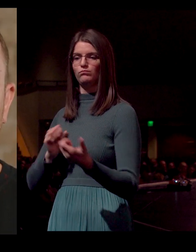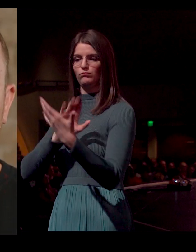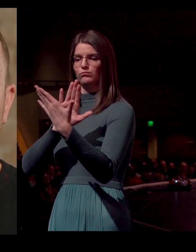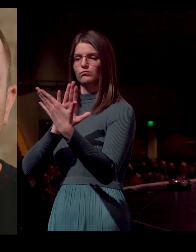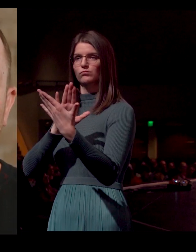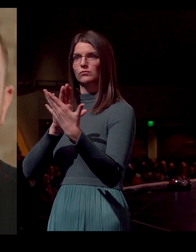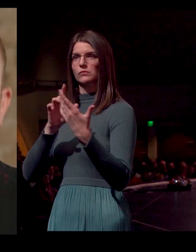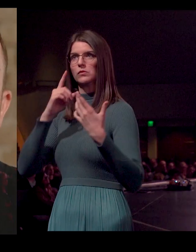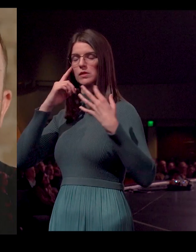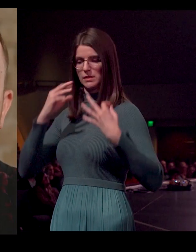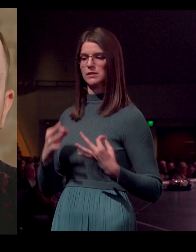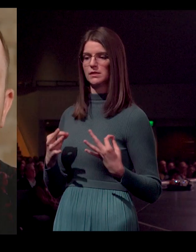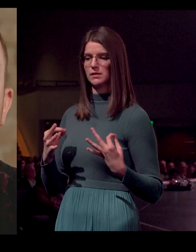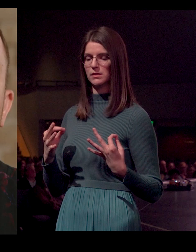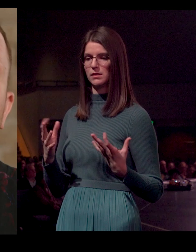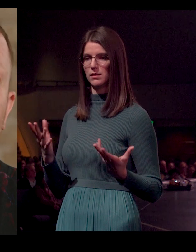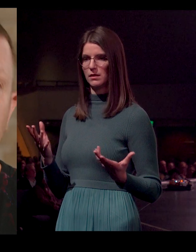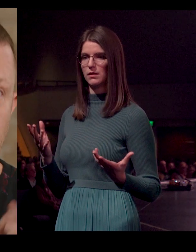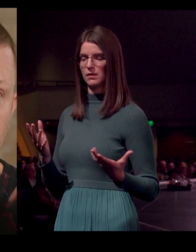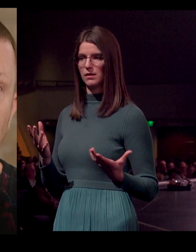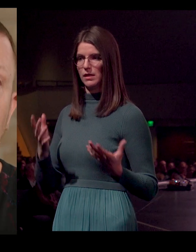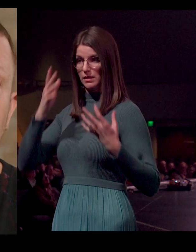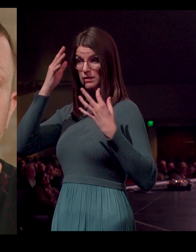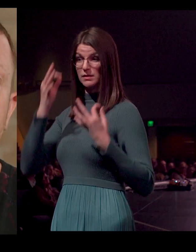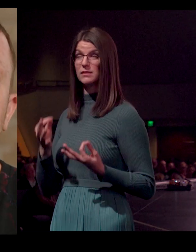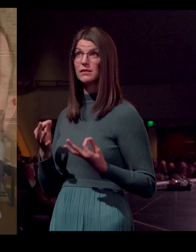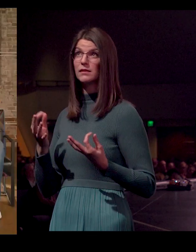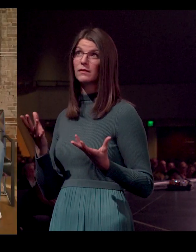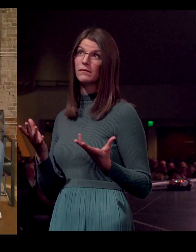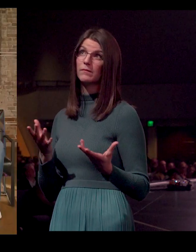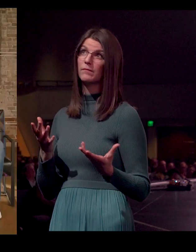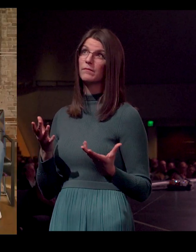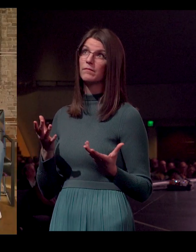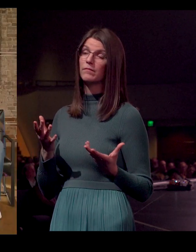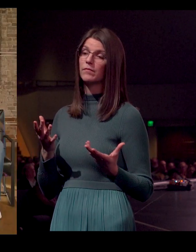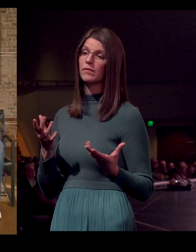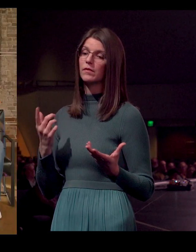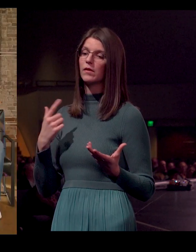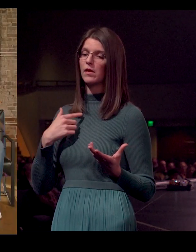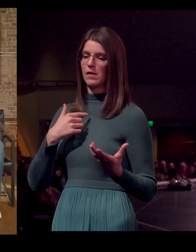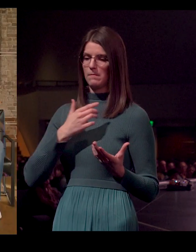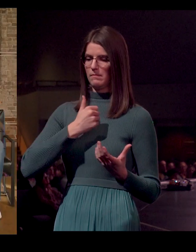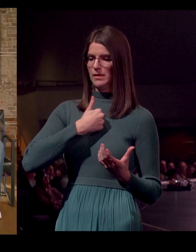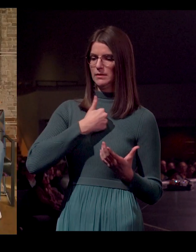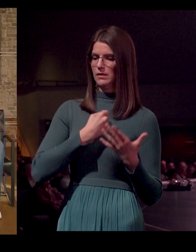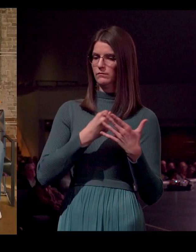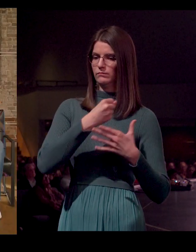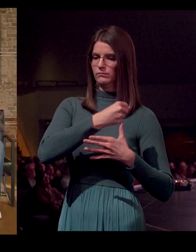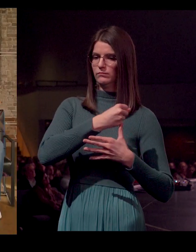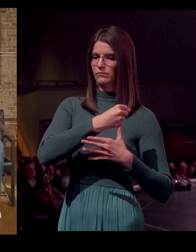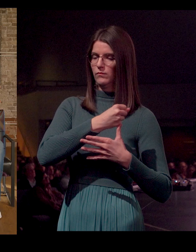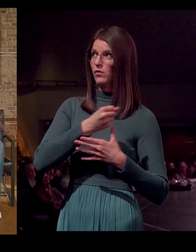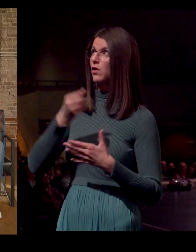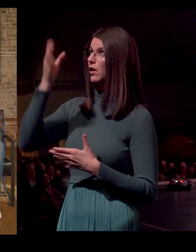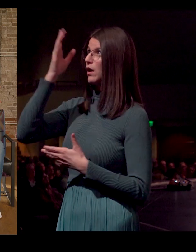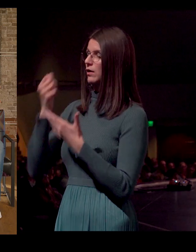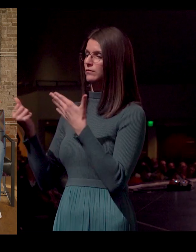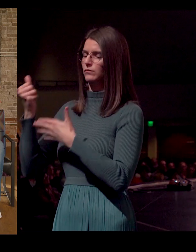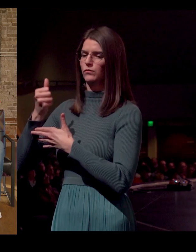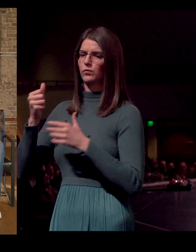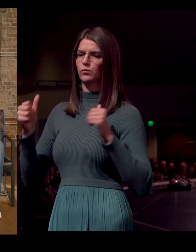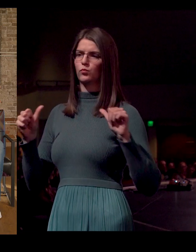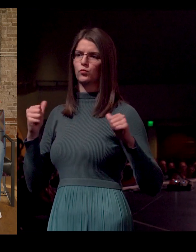either by if we're putting ourselves first or if we're putting God first. And over just the past